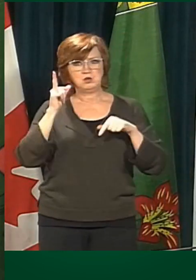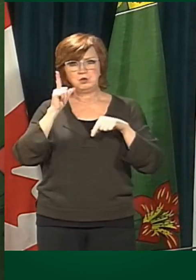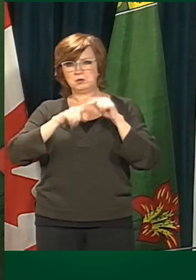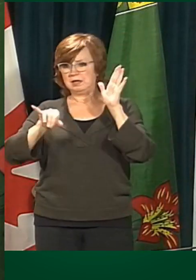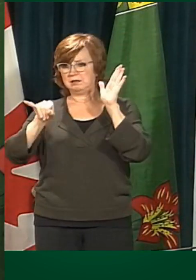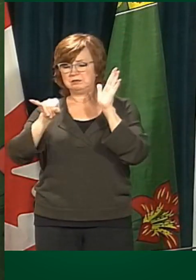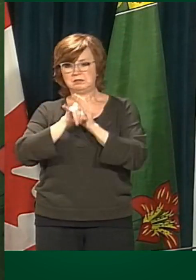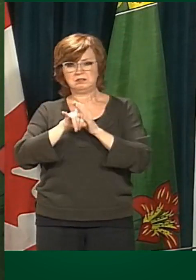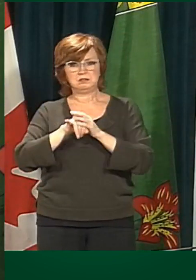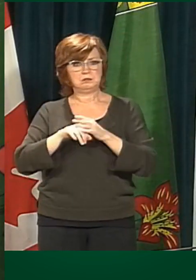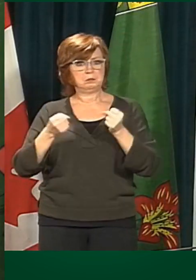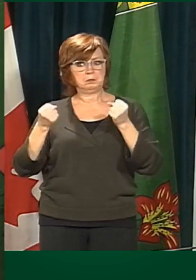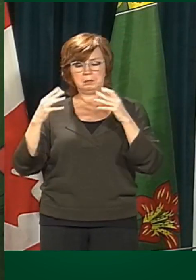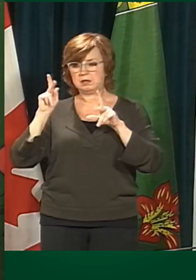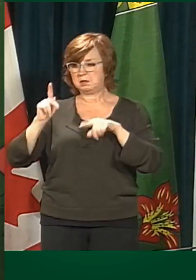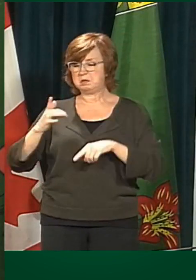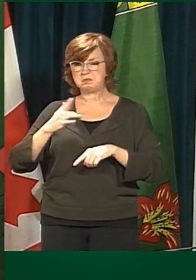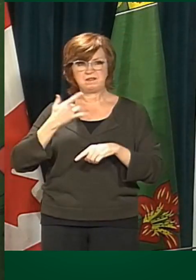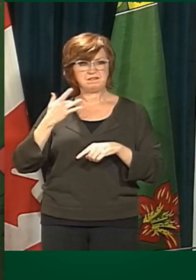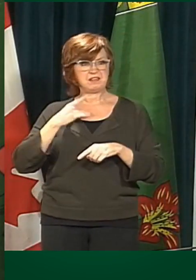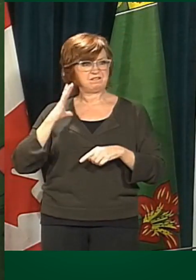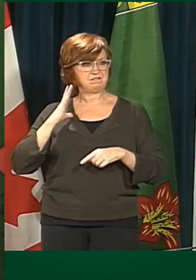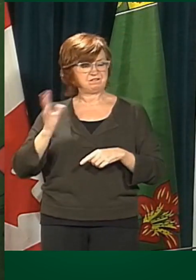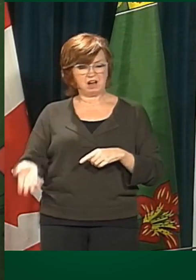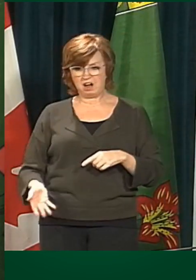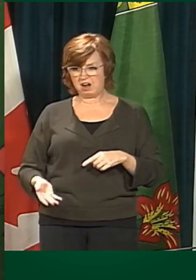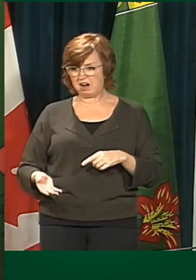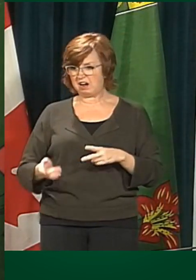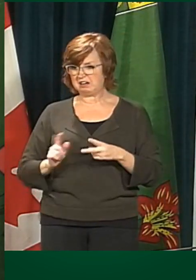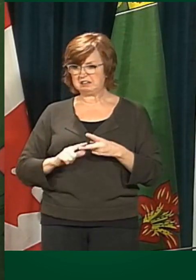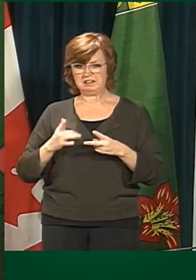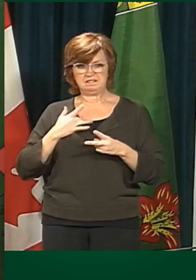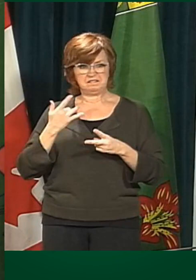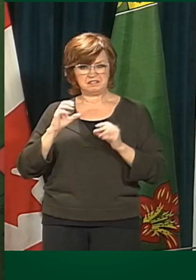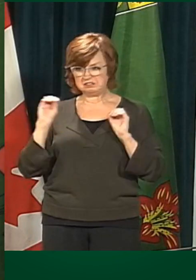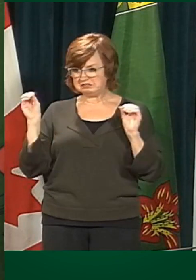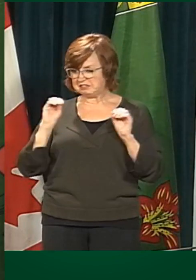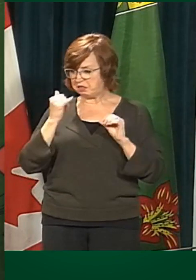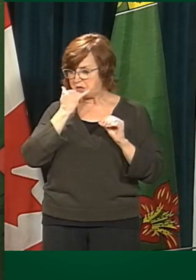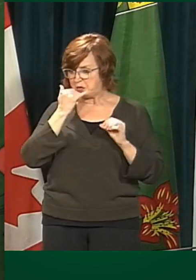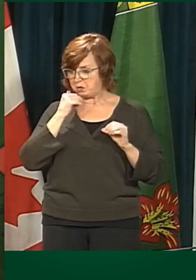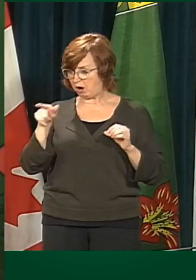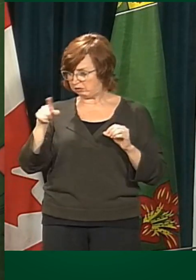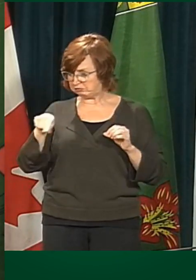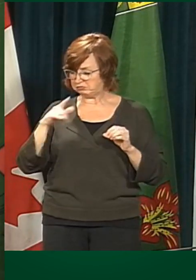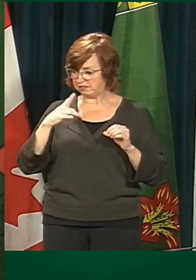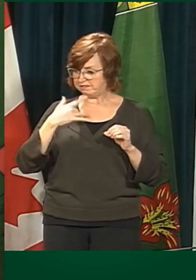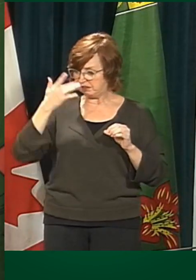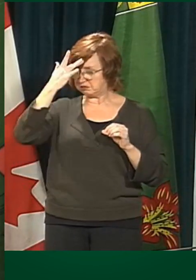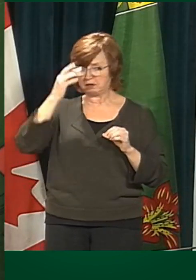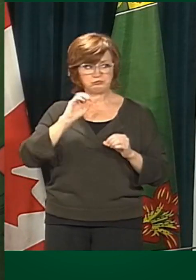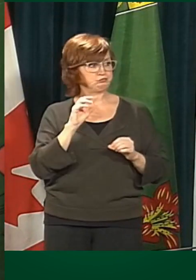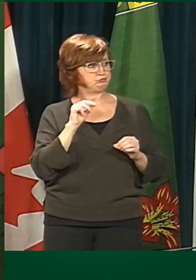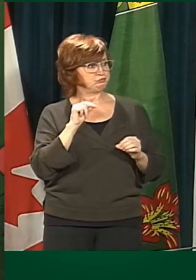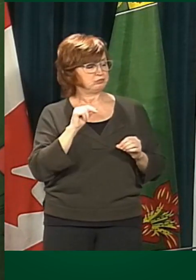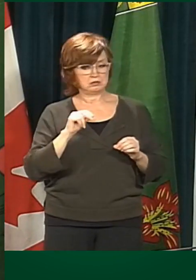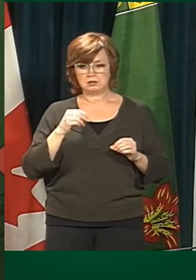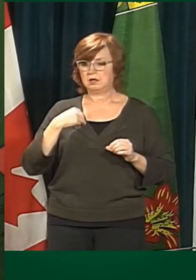mild symptoms or may even be asymptomatic in 10% of cases. So that's why staying home if you've traveled is